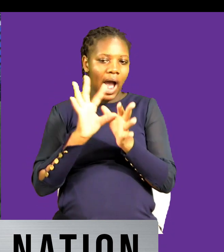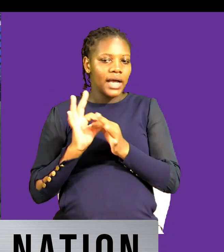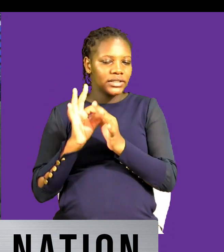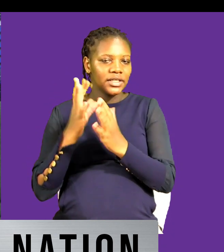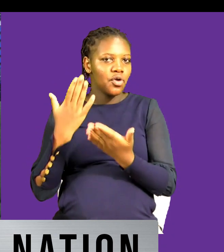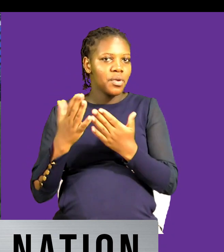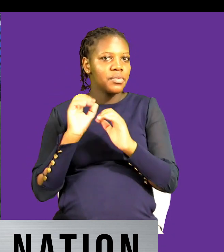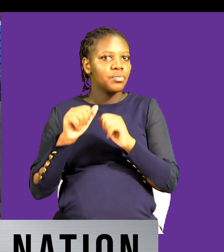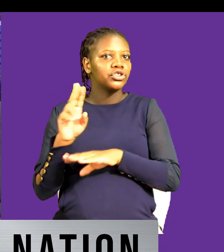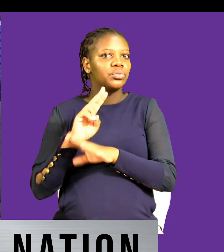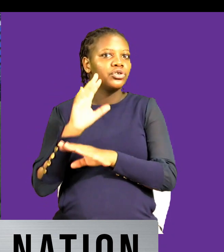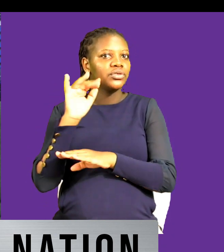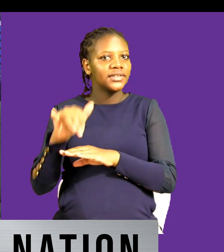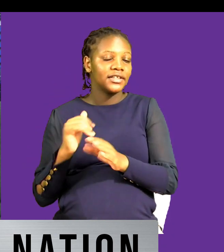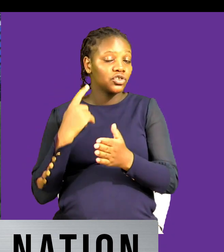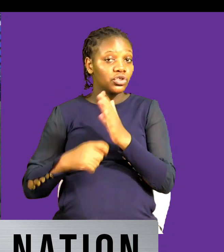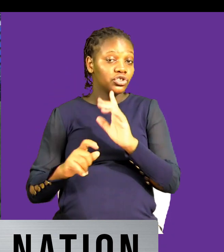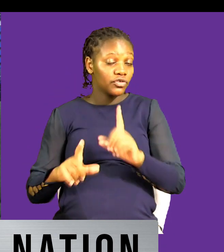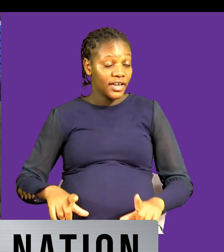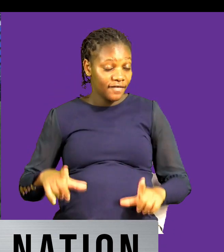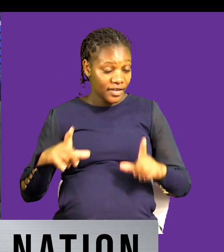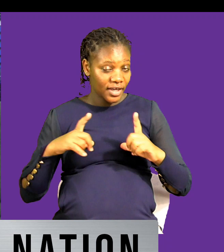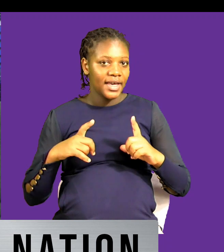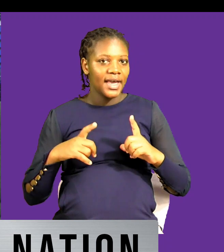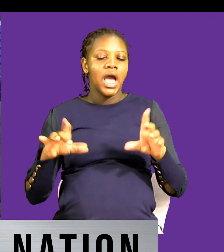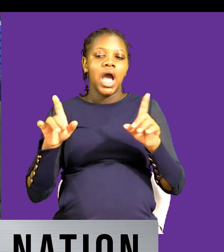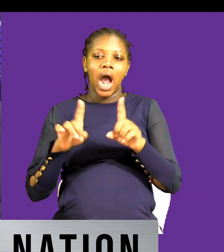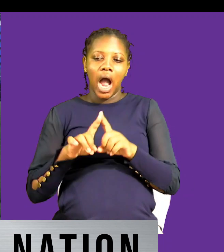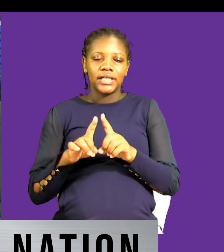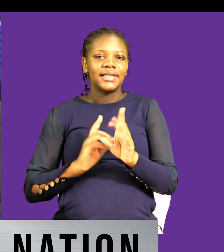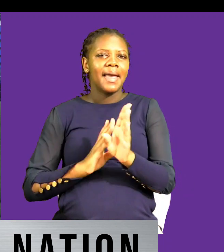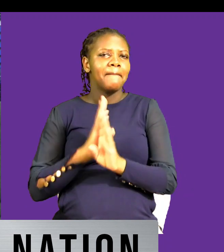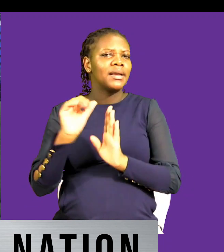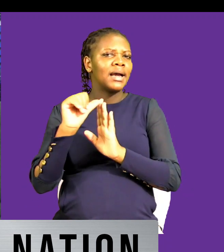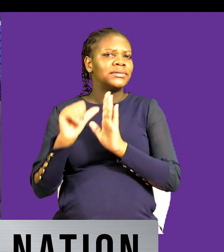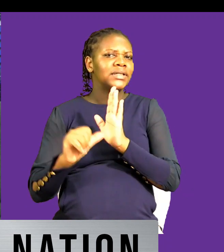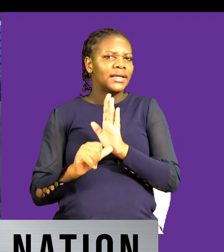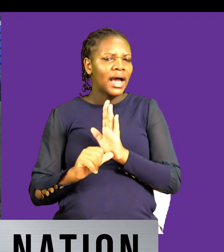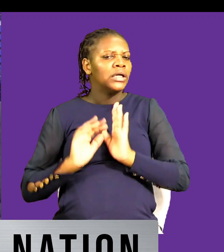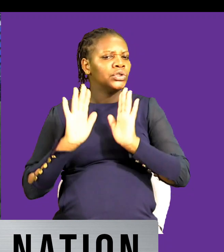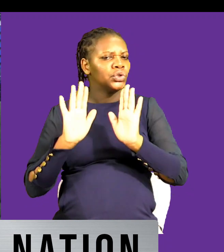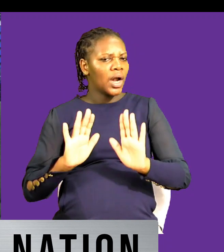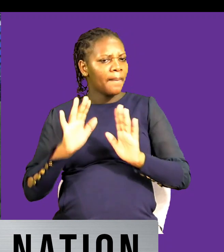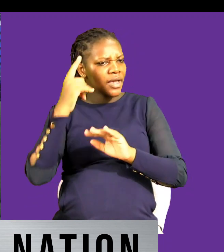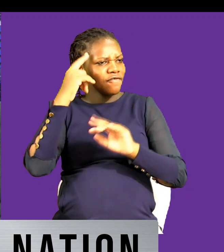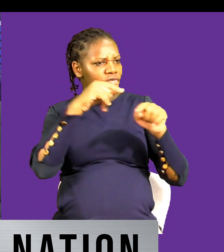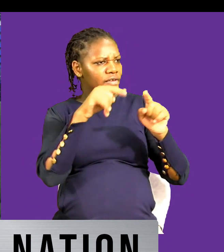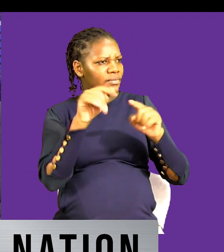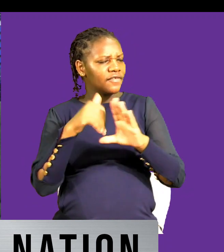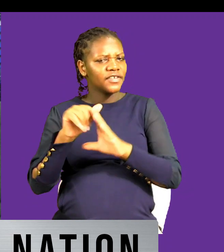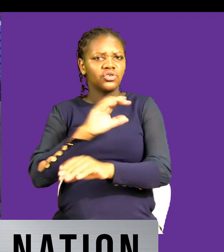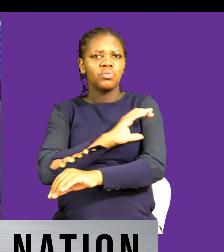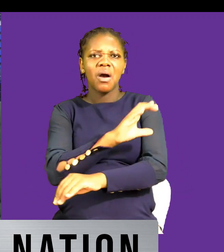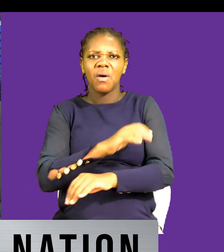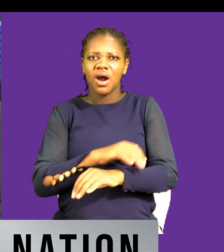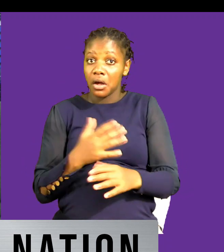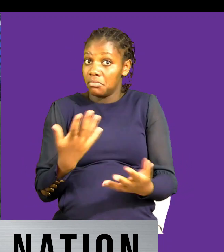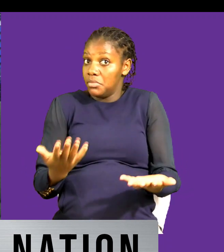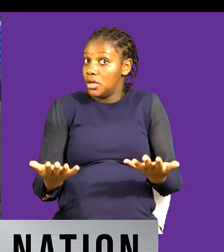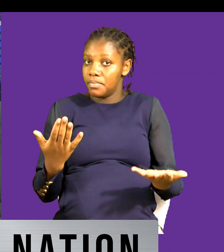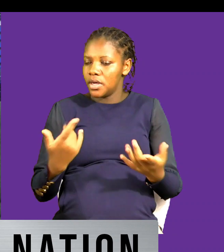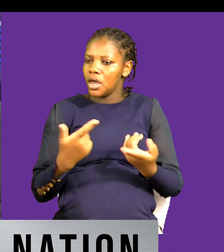going to use that cost of living as their main agenda to campaign themselves into power. But